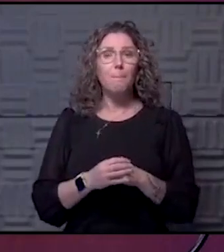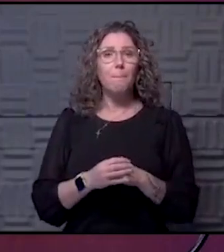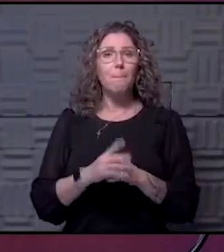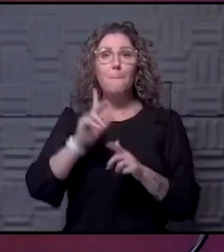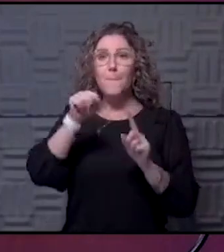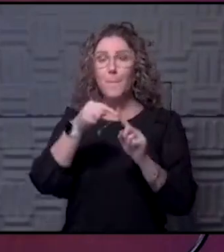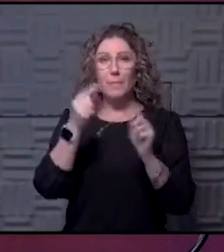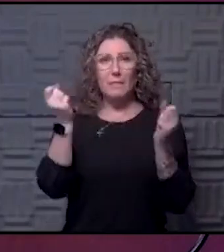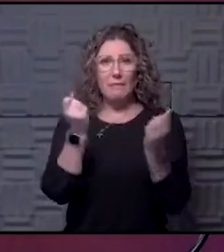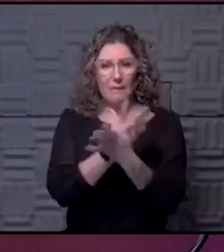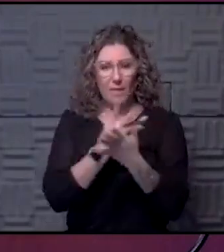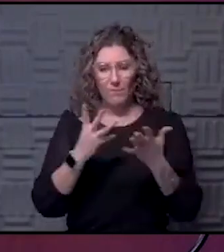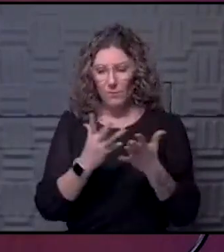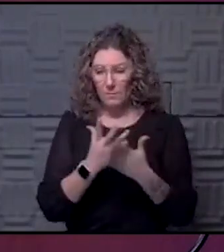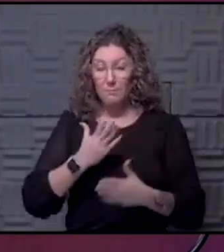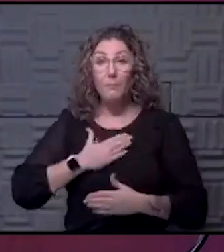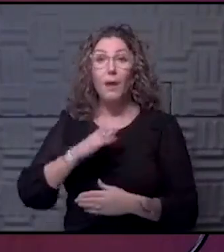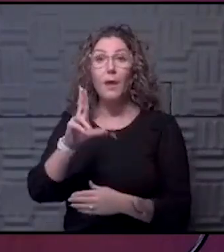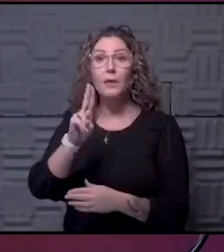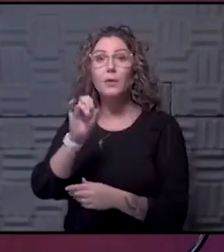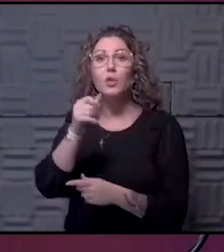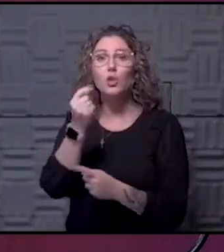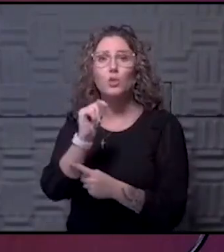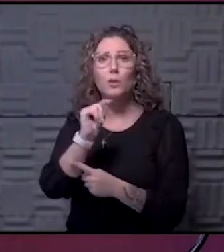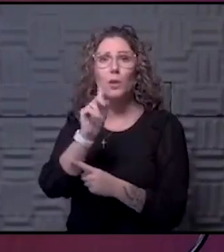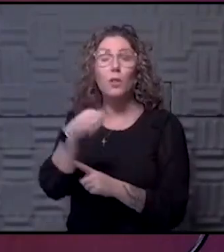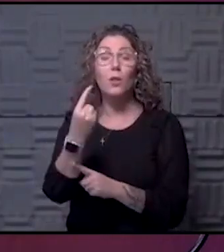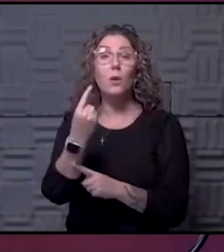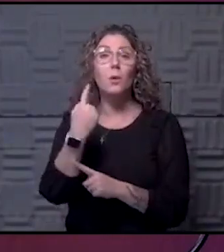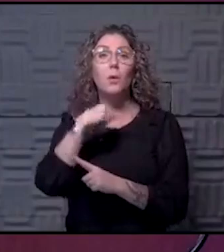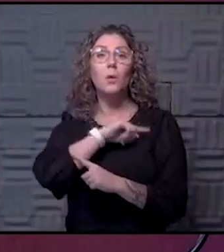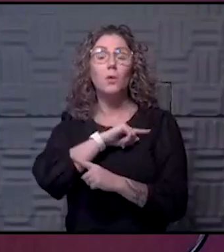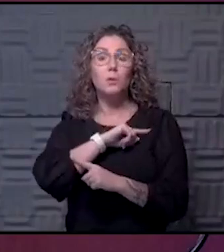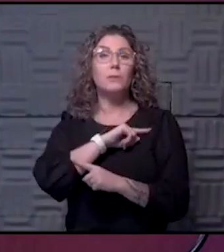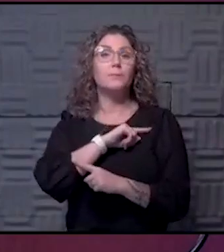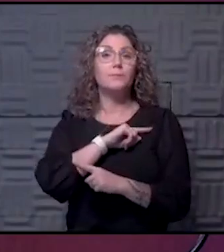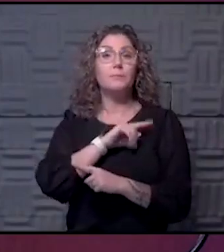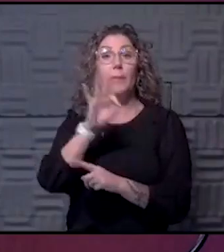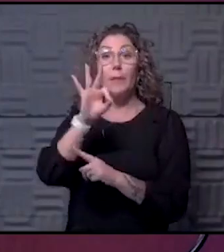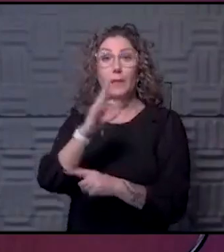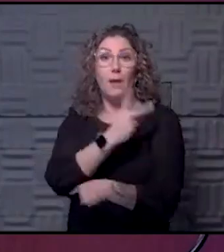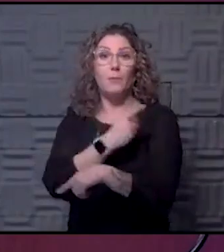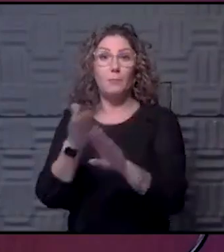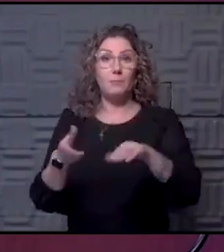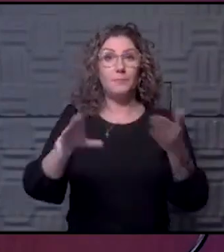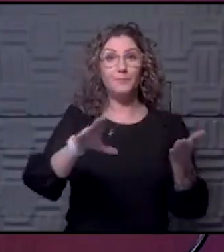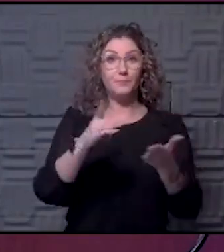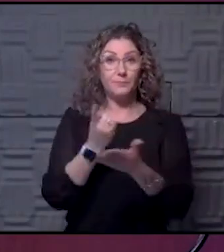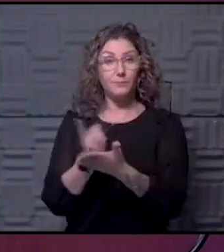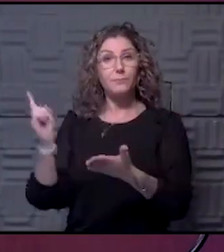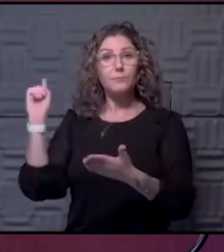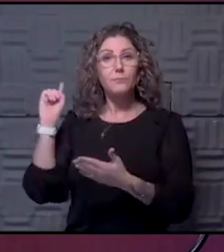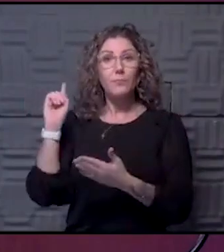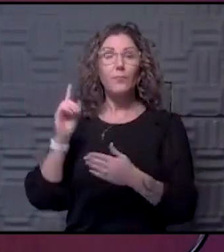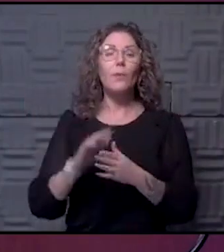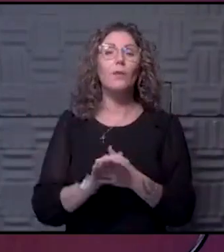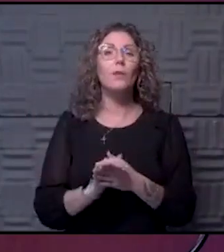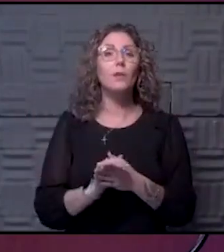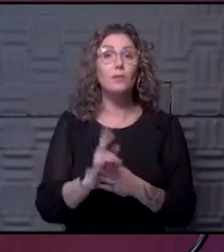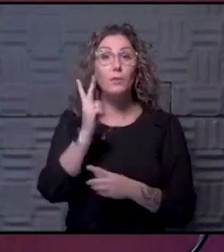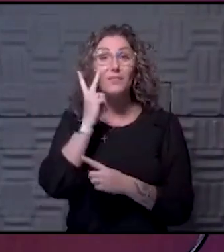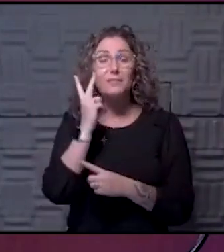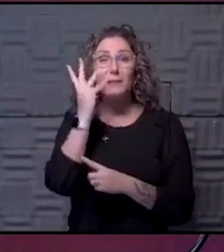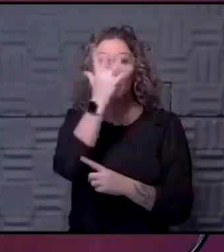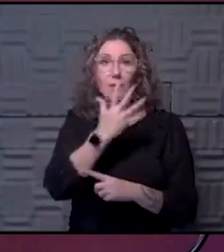all flushed out just on my unit alone, we ended up losing 9 patients last week. You see it in the